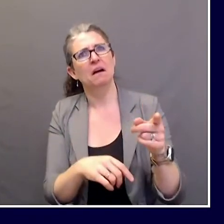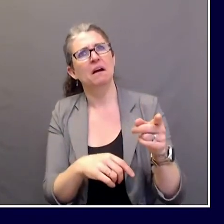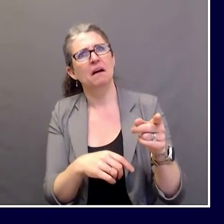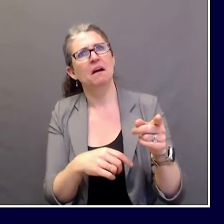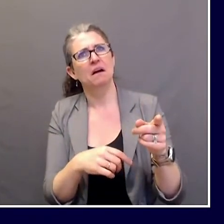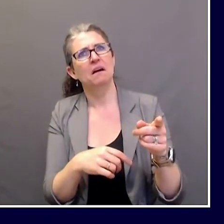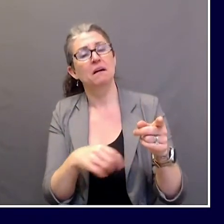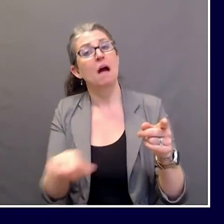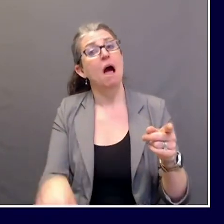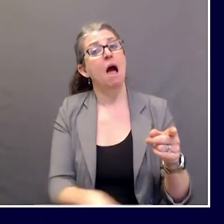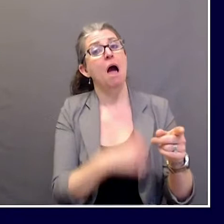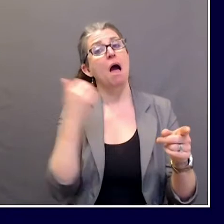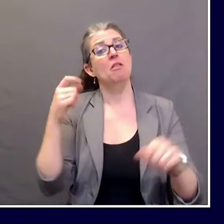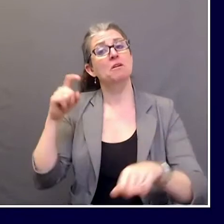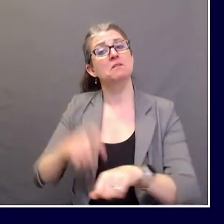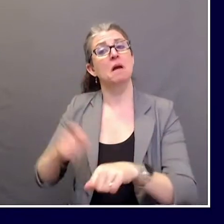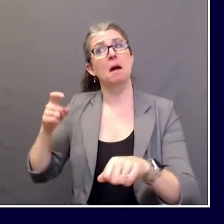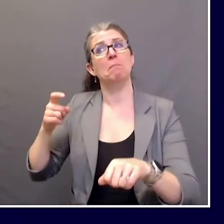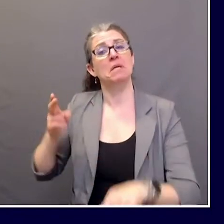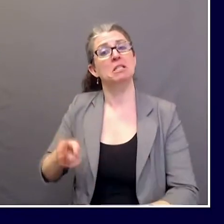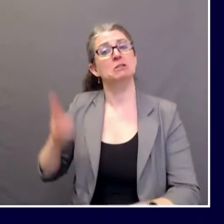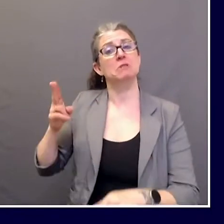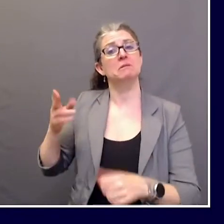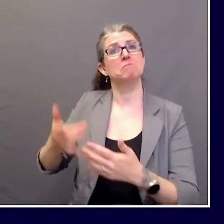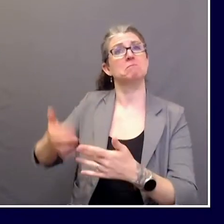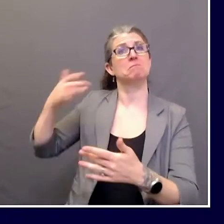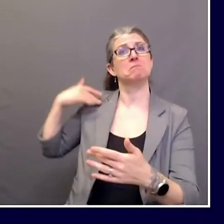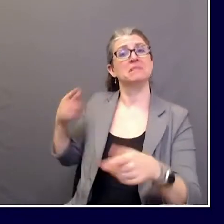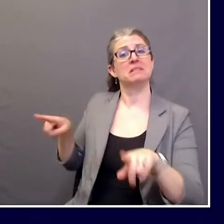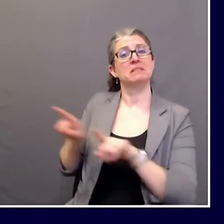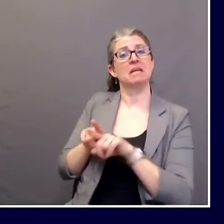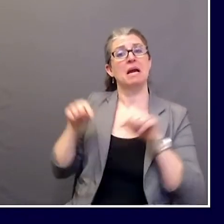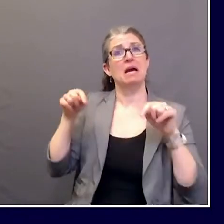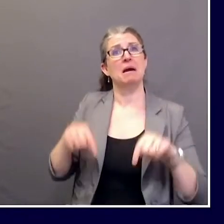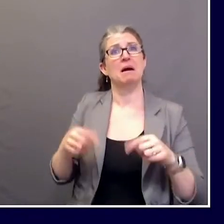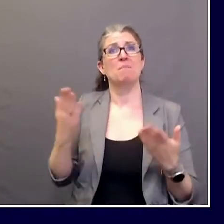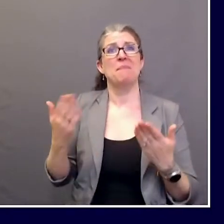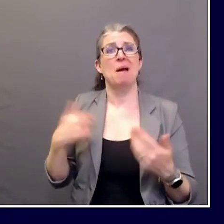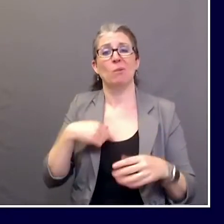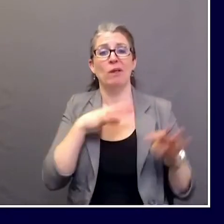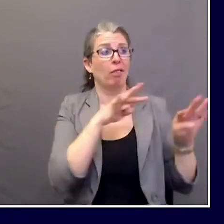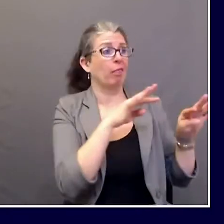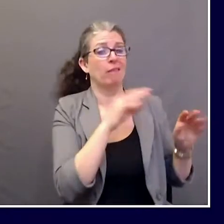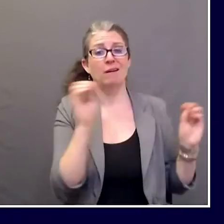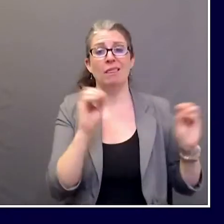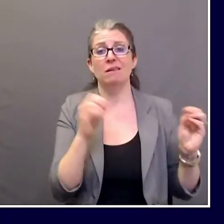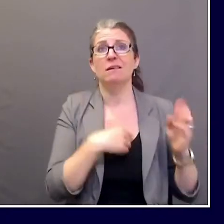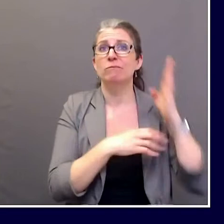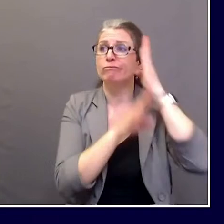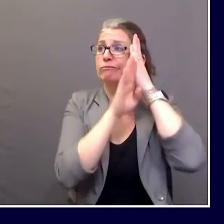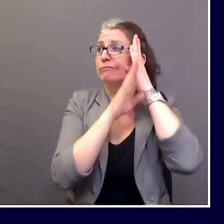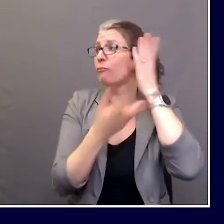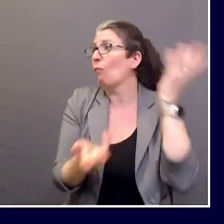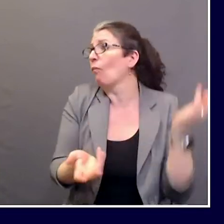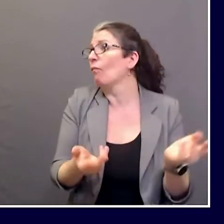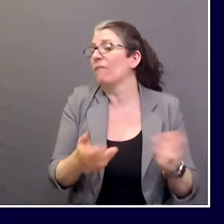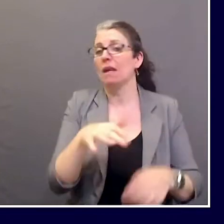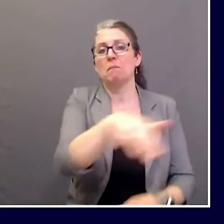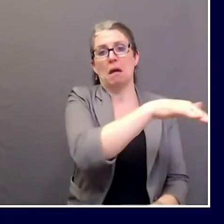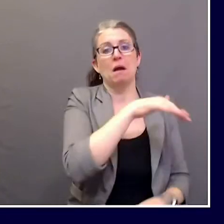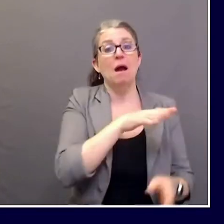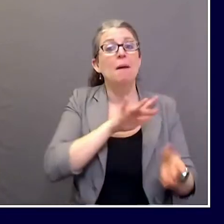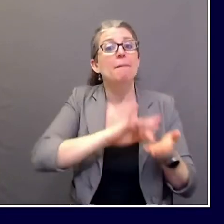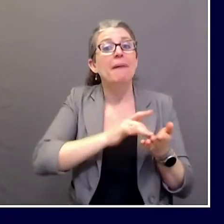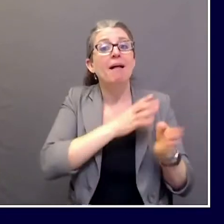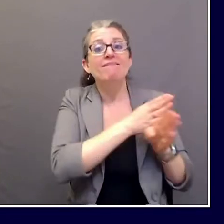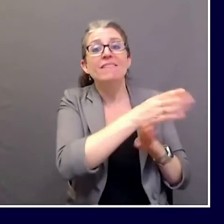that's the reason is that this is not an atypical event in the sense that our entire system of looking for